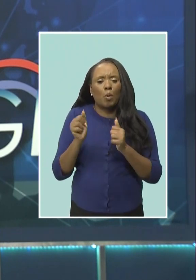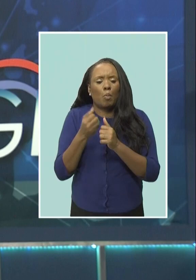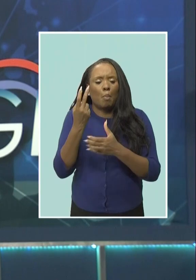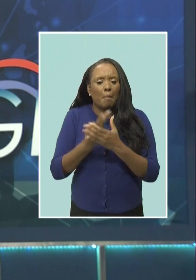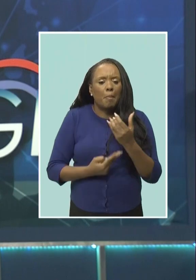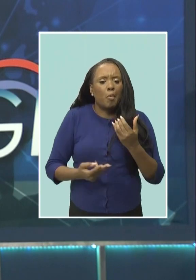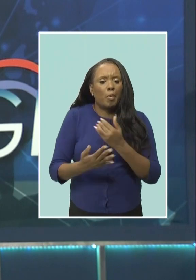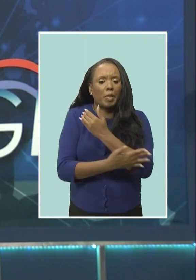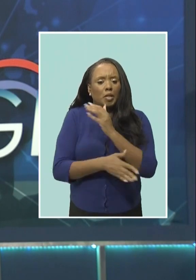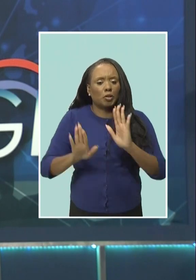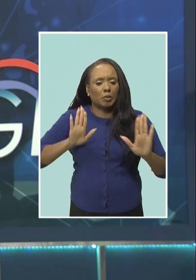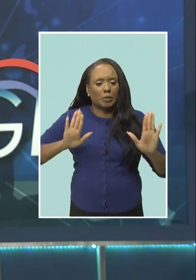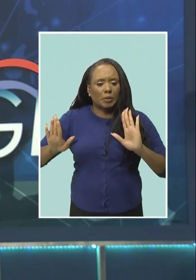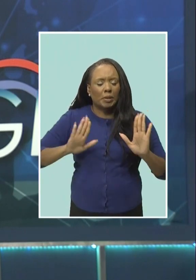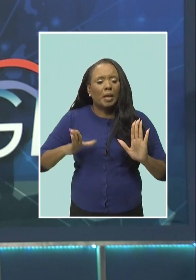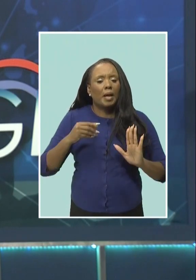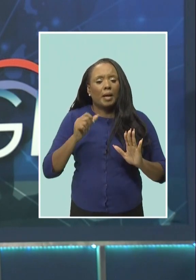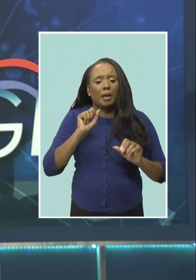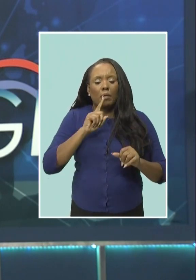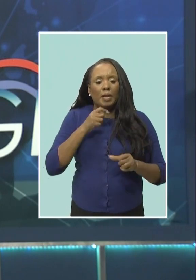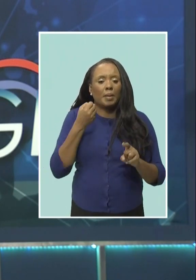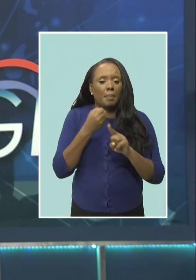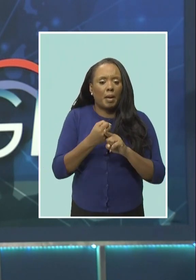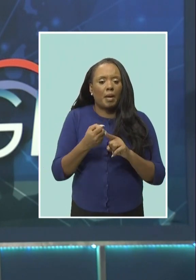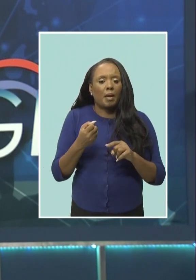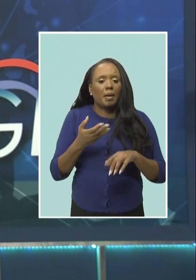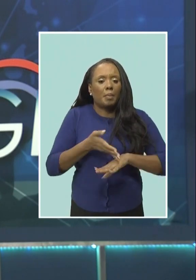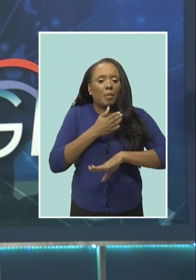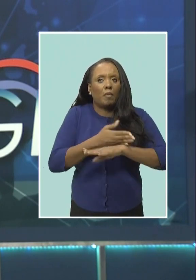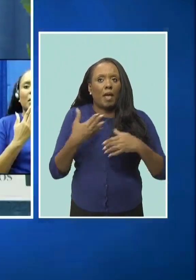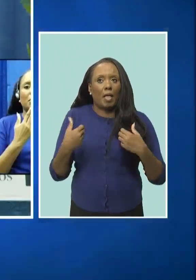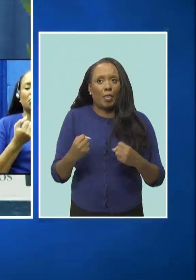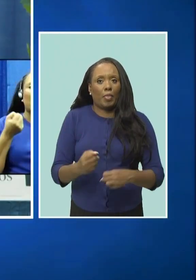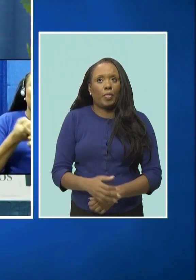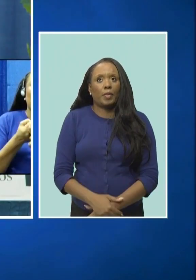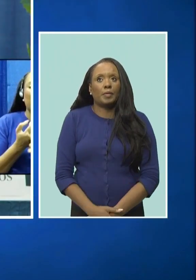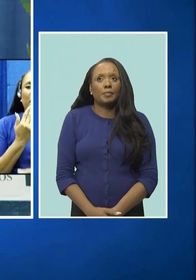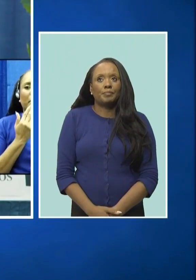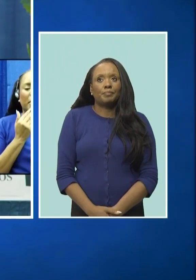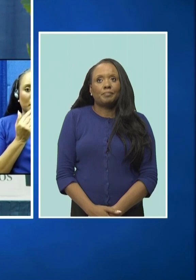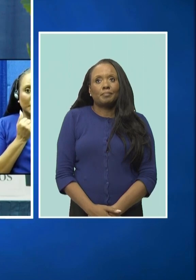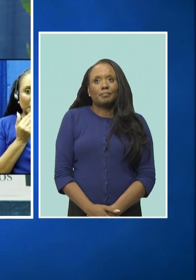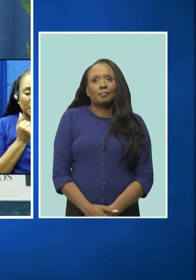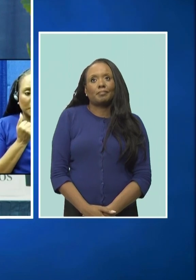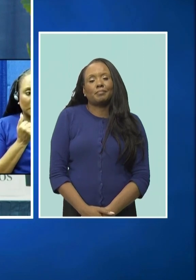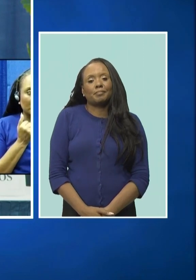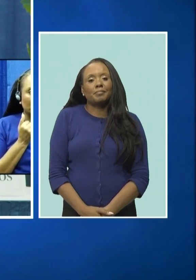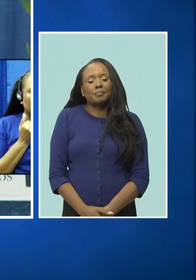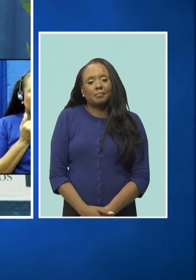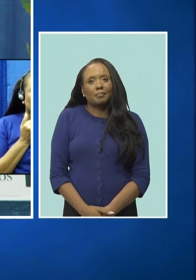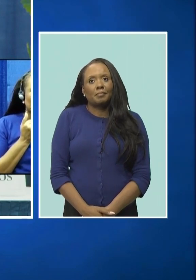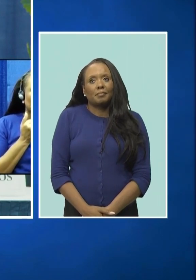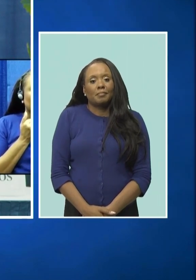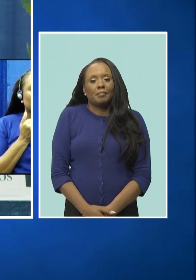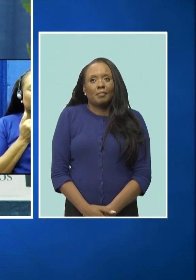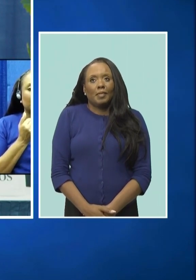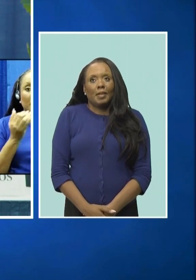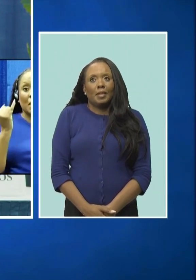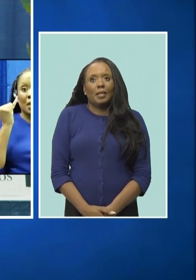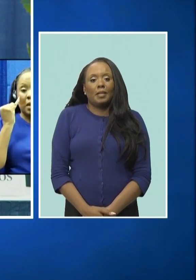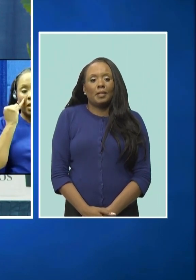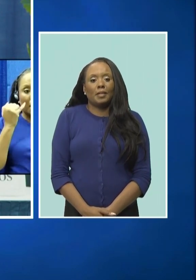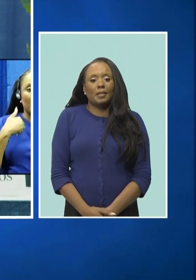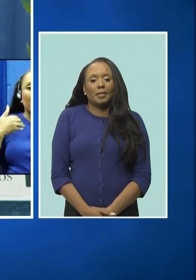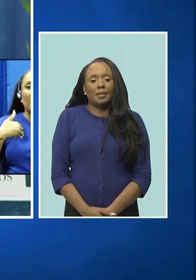is great sharing which can happen in the area of health. If I have to put on a priority list of 1